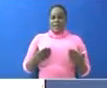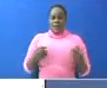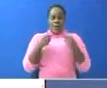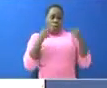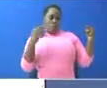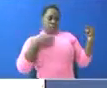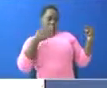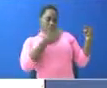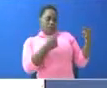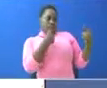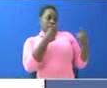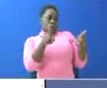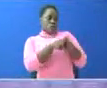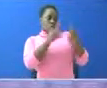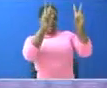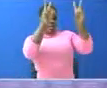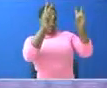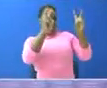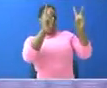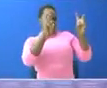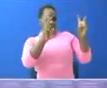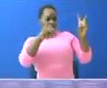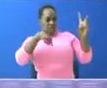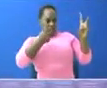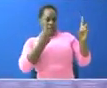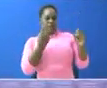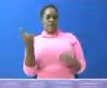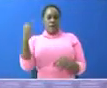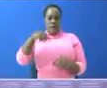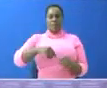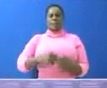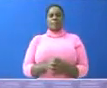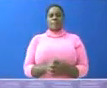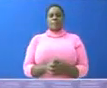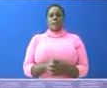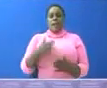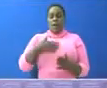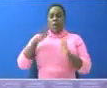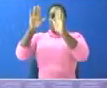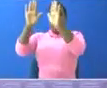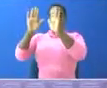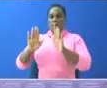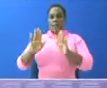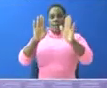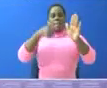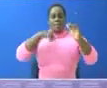is also talking of issues, which is what we have been calling for in our campaign.